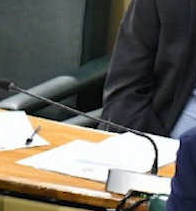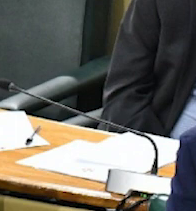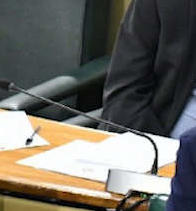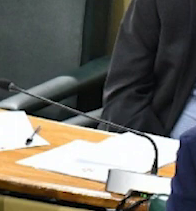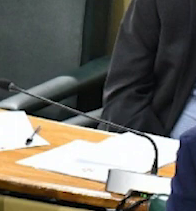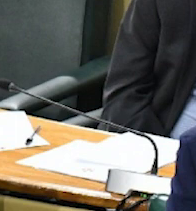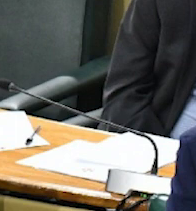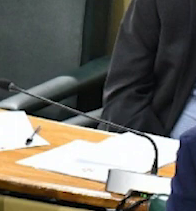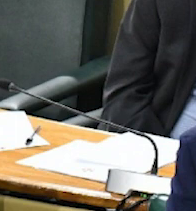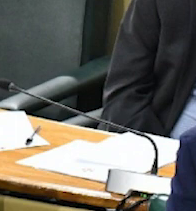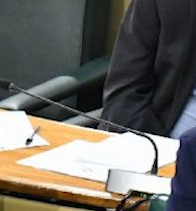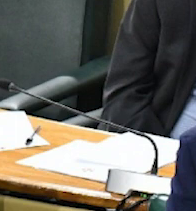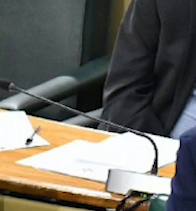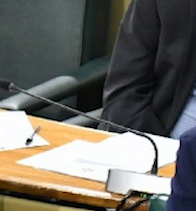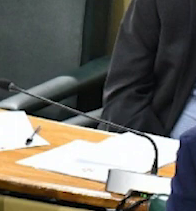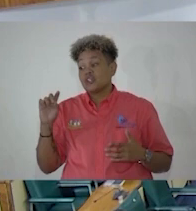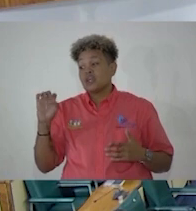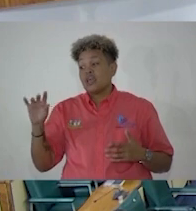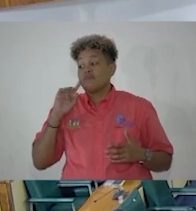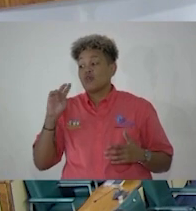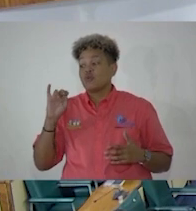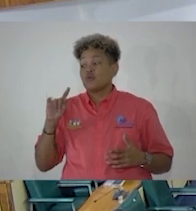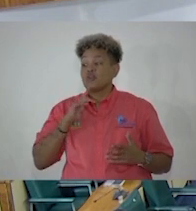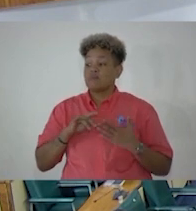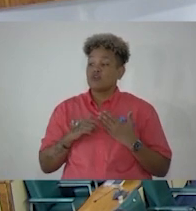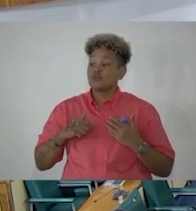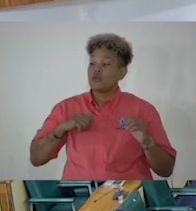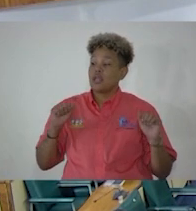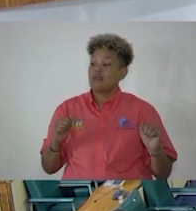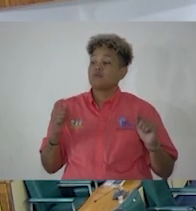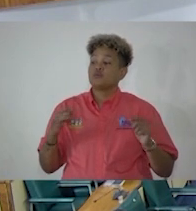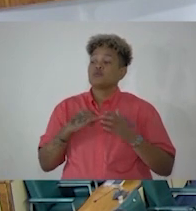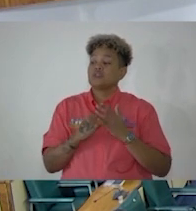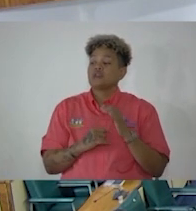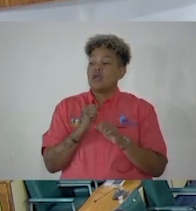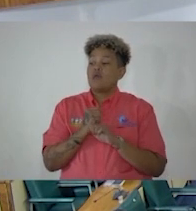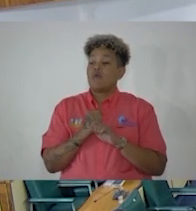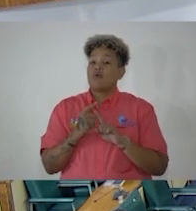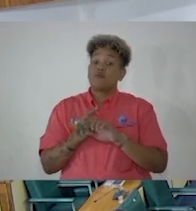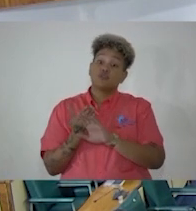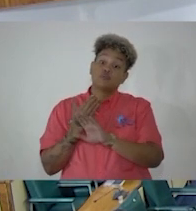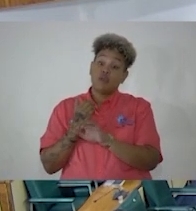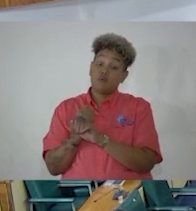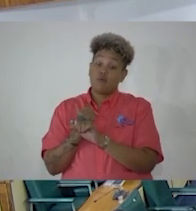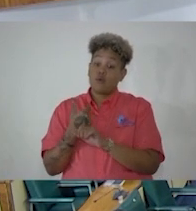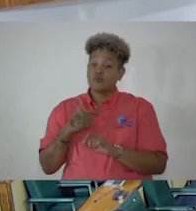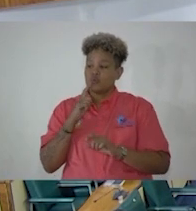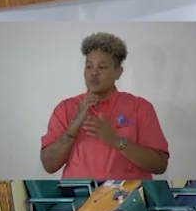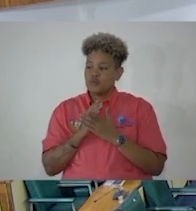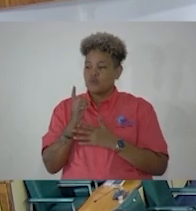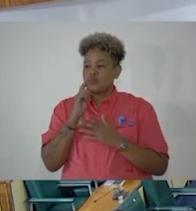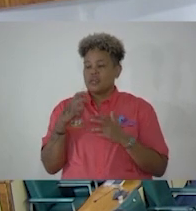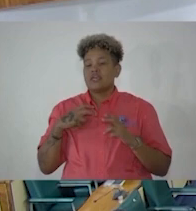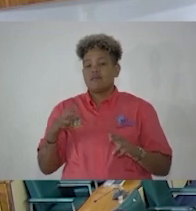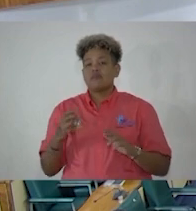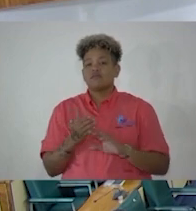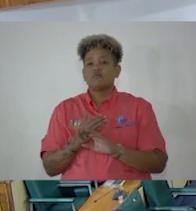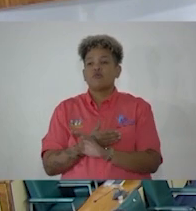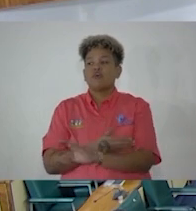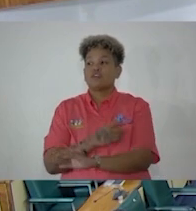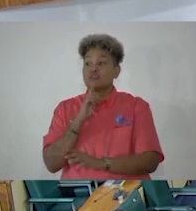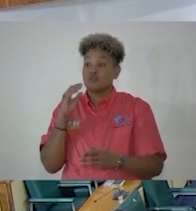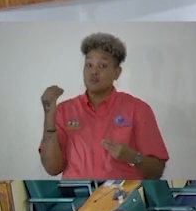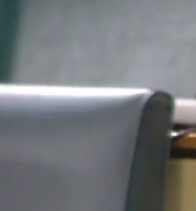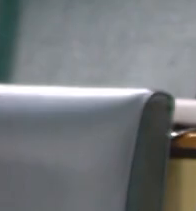will come into effect on that date. The announcement was made by Senator Matthew Samuda in his address during the State of the Nation debate